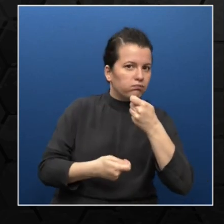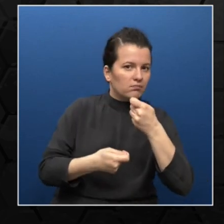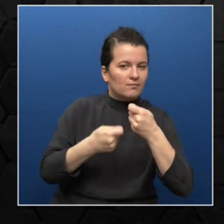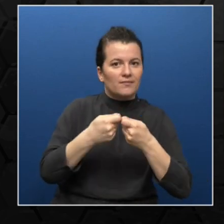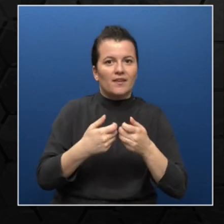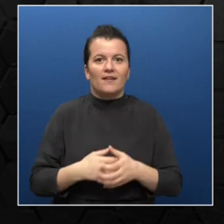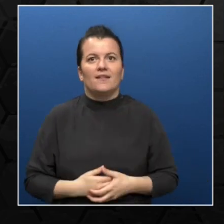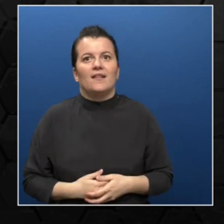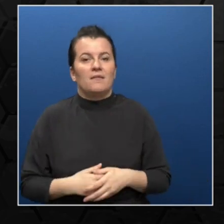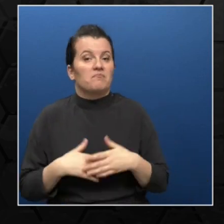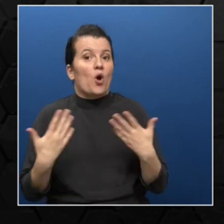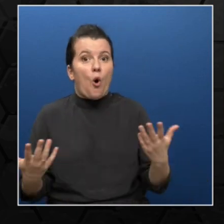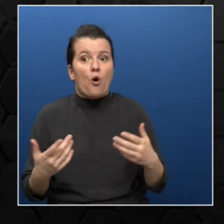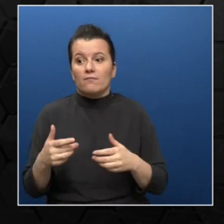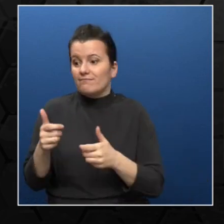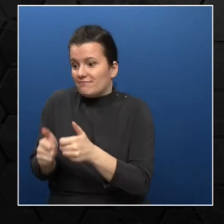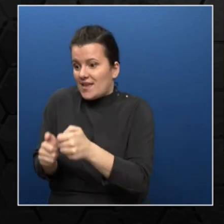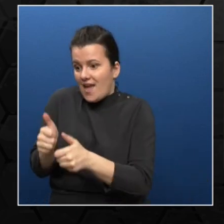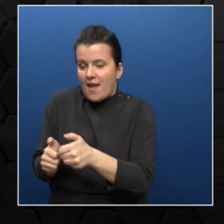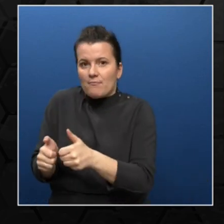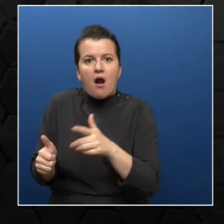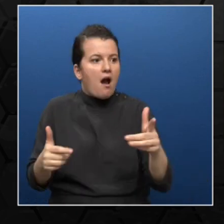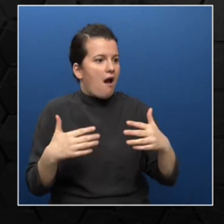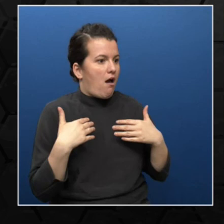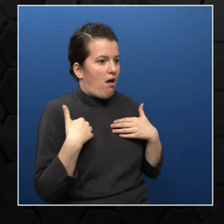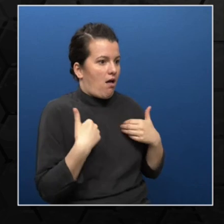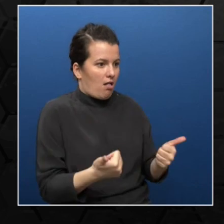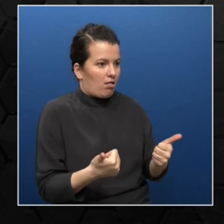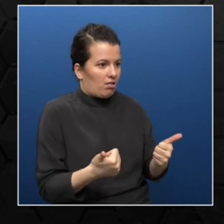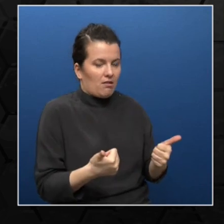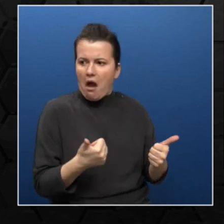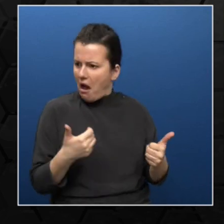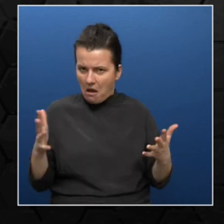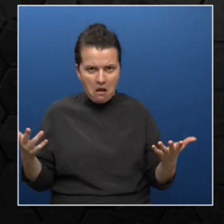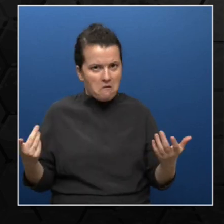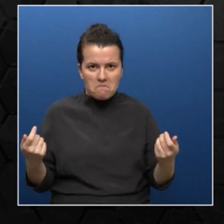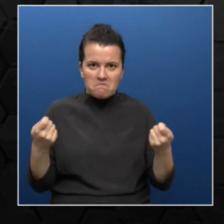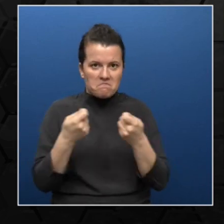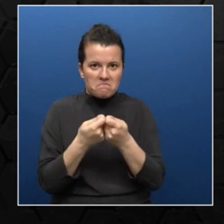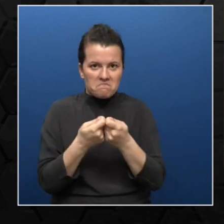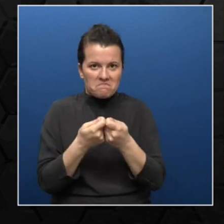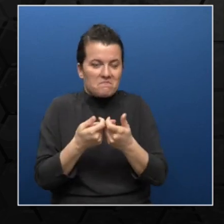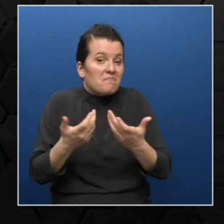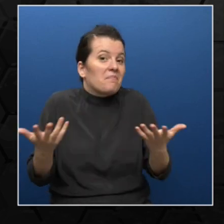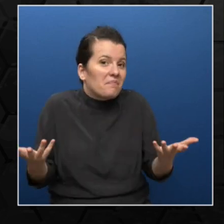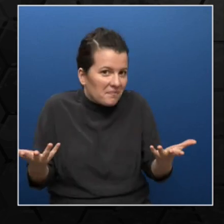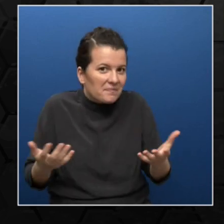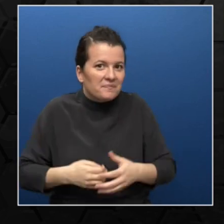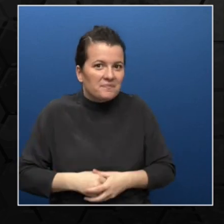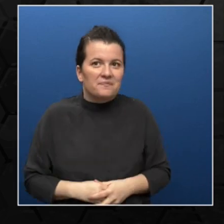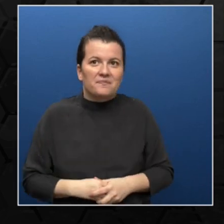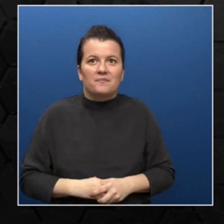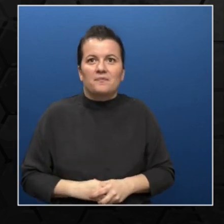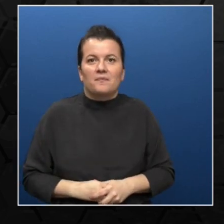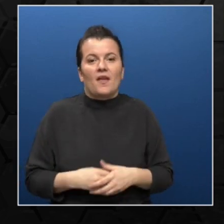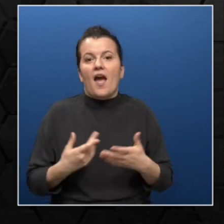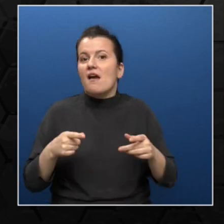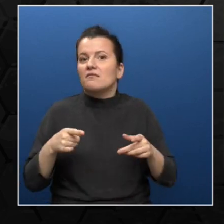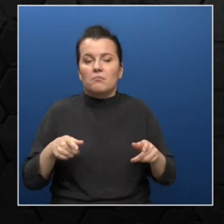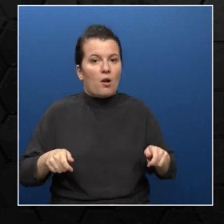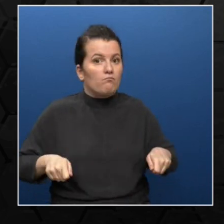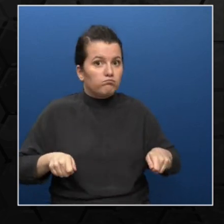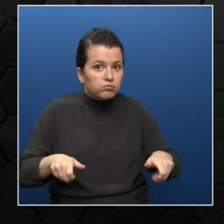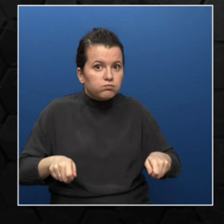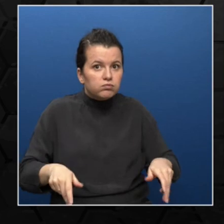health scenarios. We do a lot of assistive technologies with, reduced mobility and those kind of